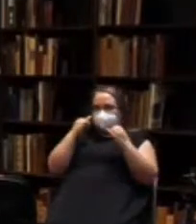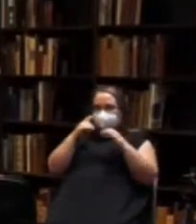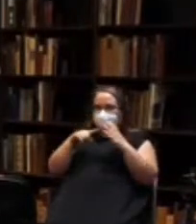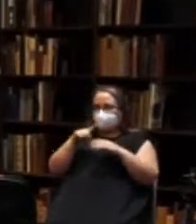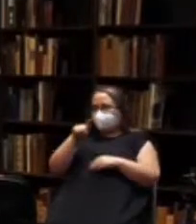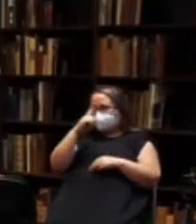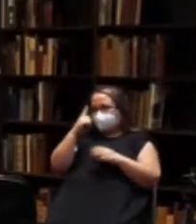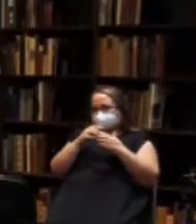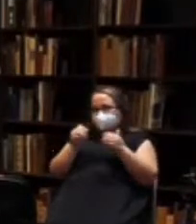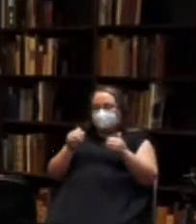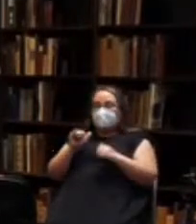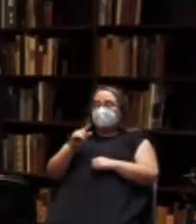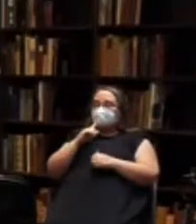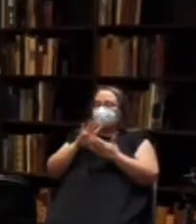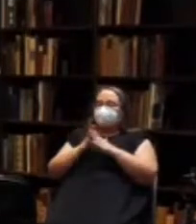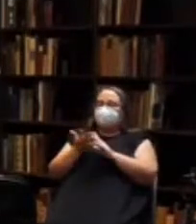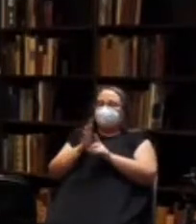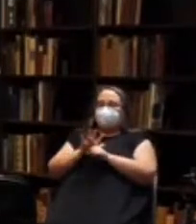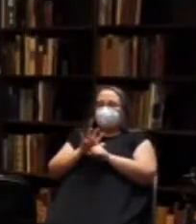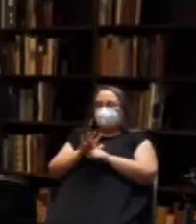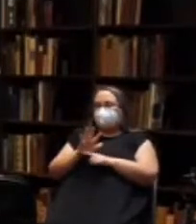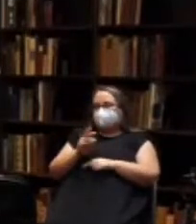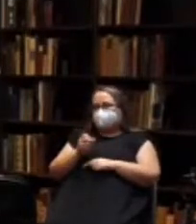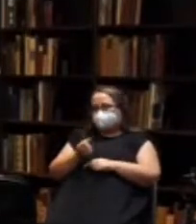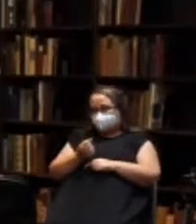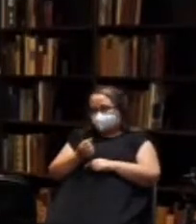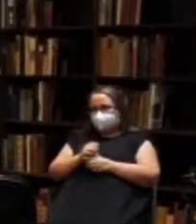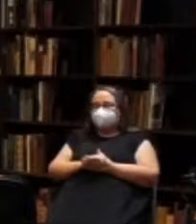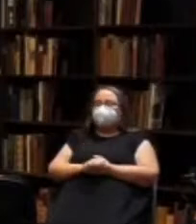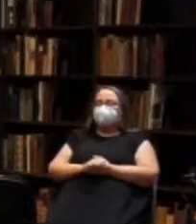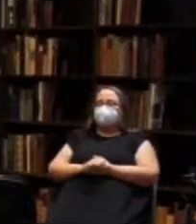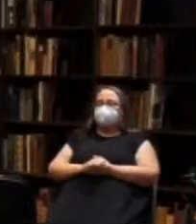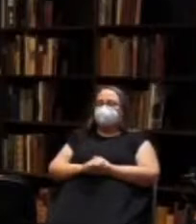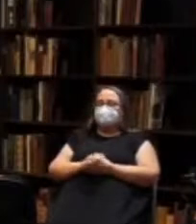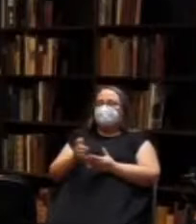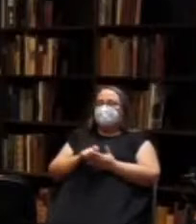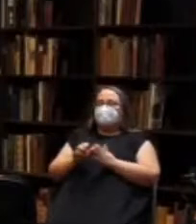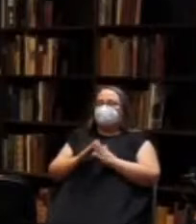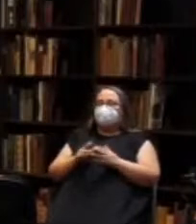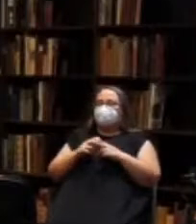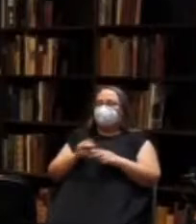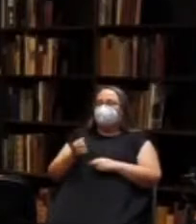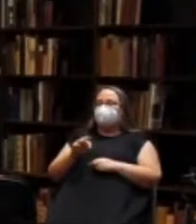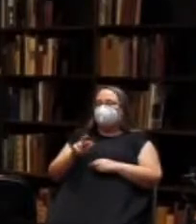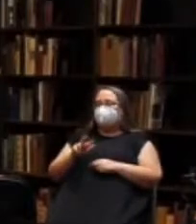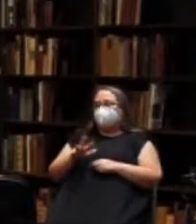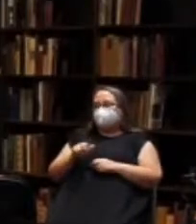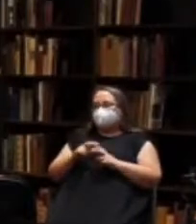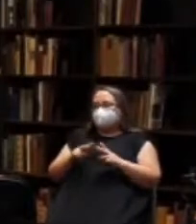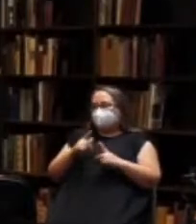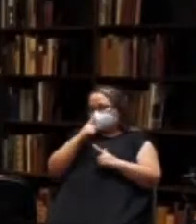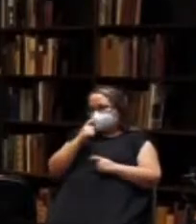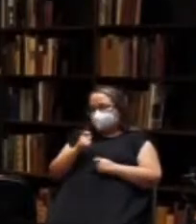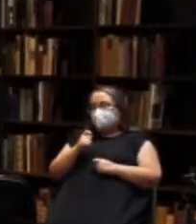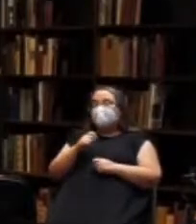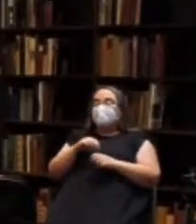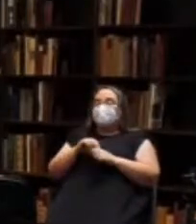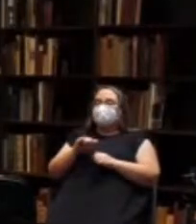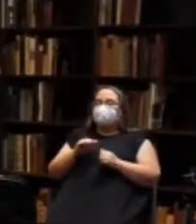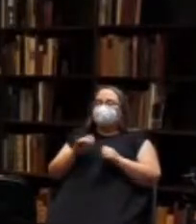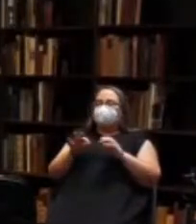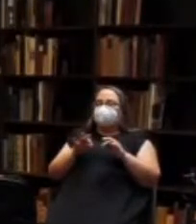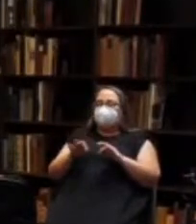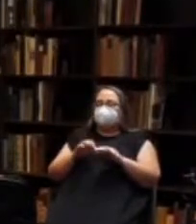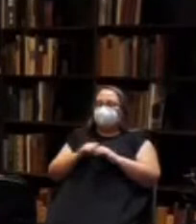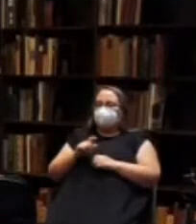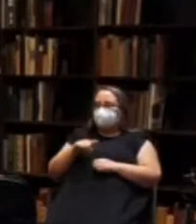Black separatism that are becoming popular in the 1960s. He writes a memoir called 1935, which is really interesting. And in it, he describes how